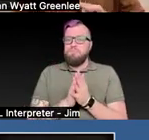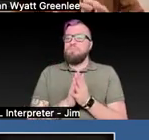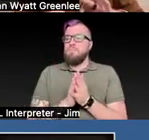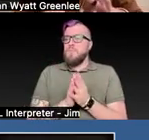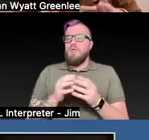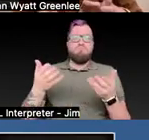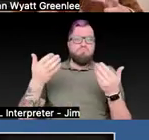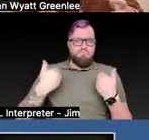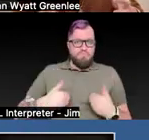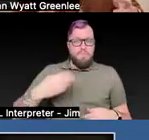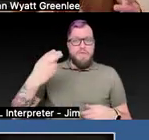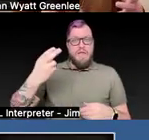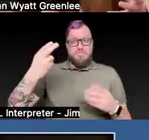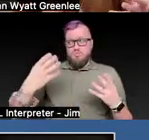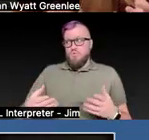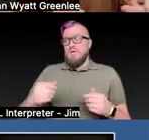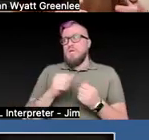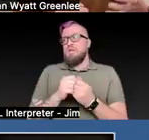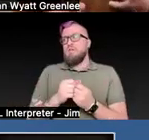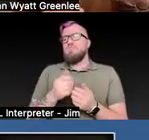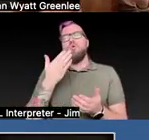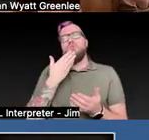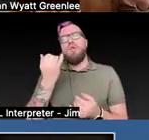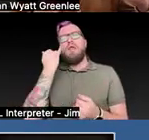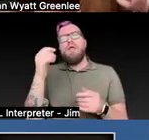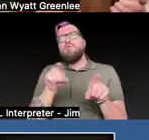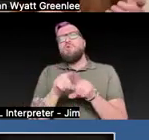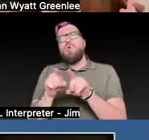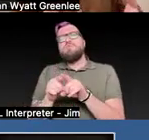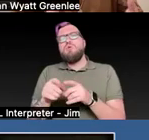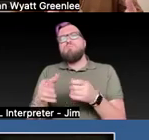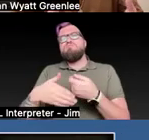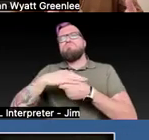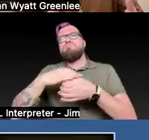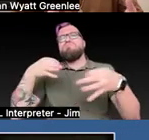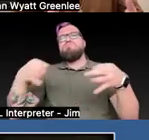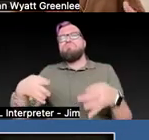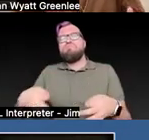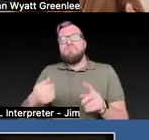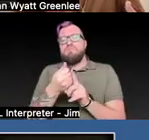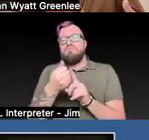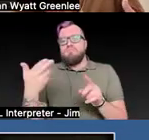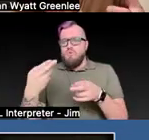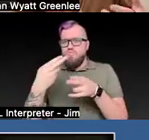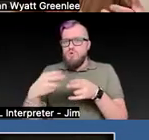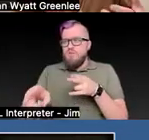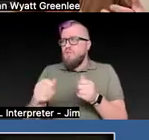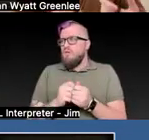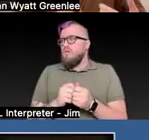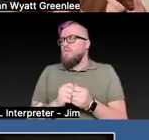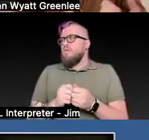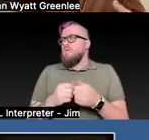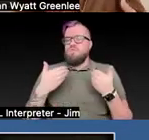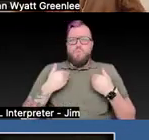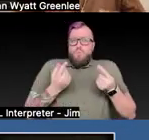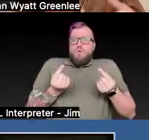medieval historian, and it's probably a good idea to also sort of cover really briefly what it is that a historian does, right? What a medieval